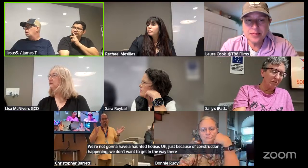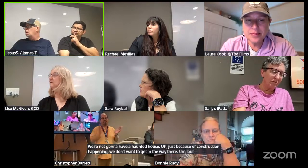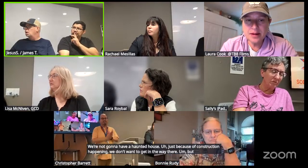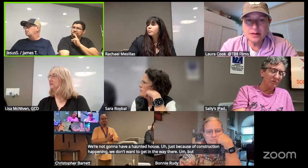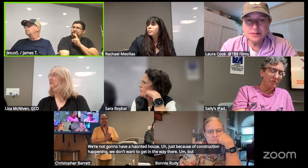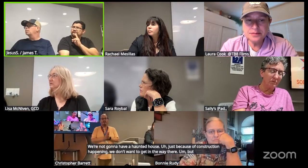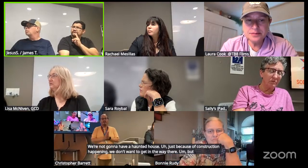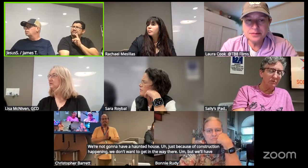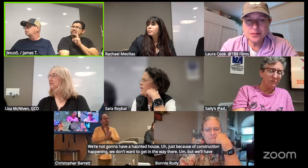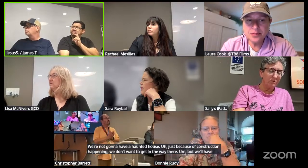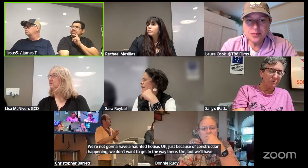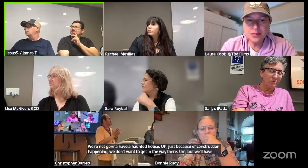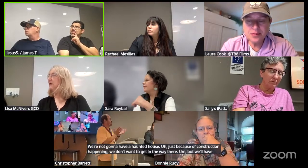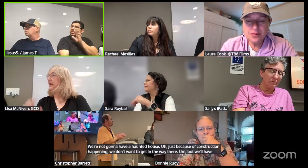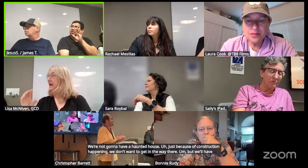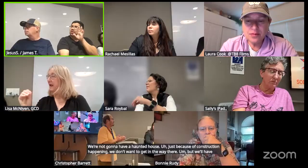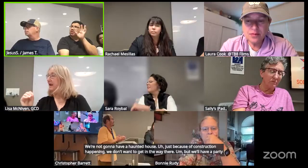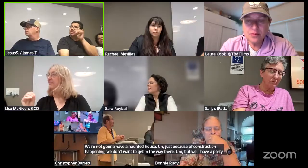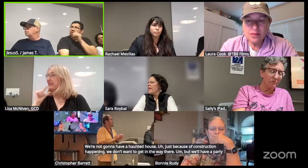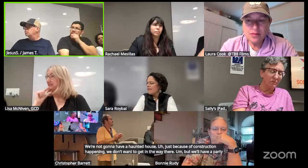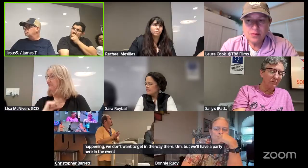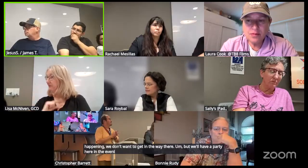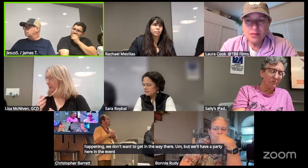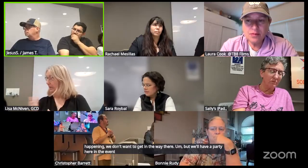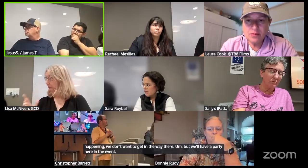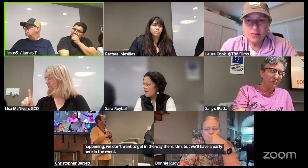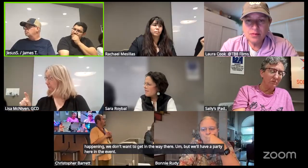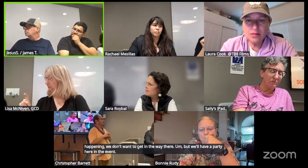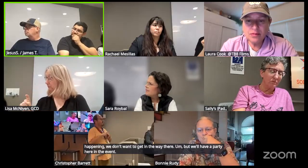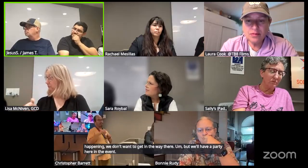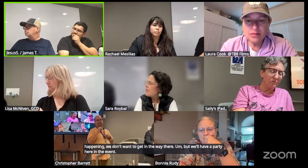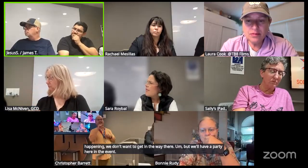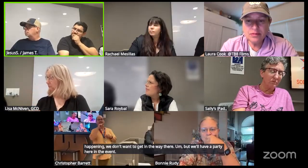a party here in the event room.